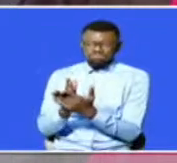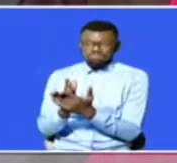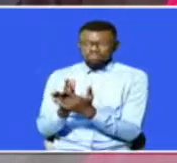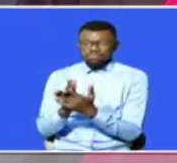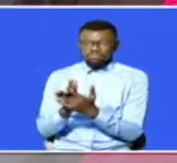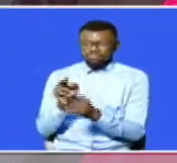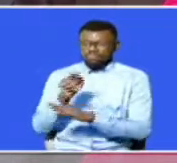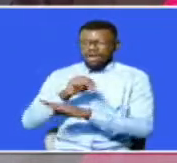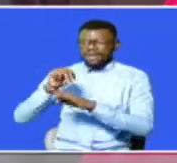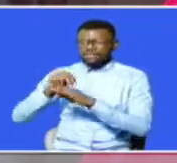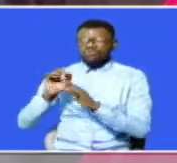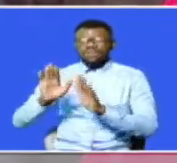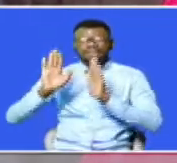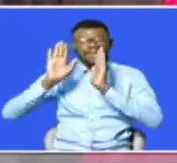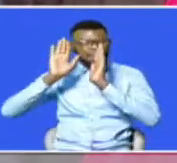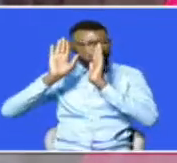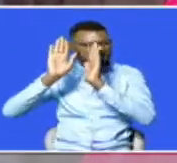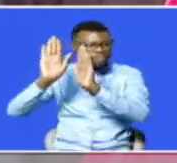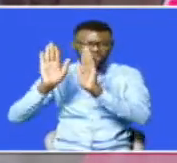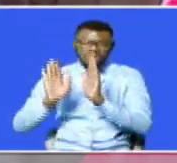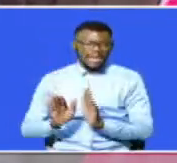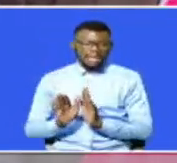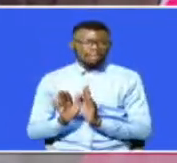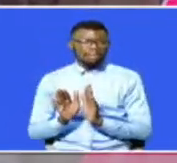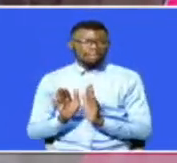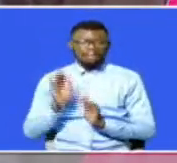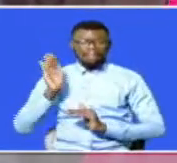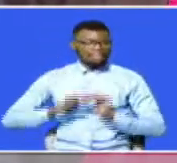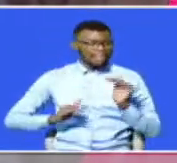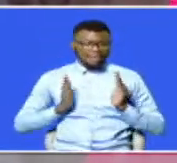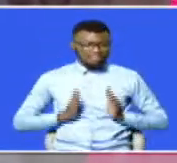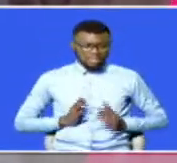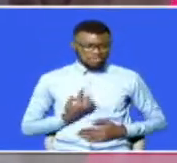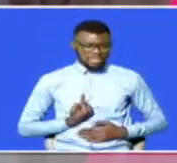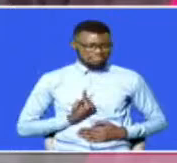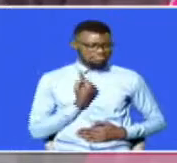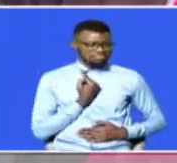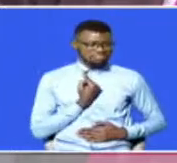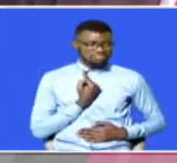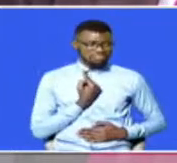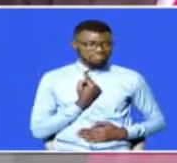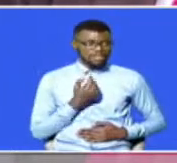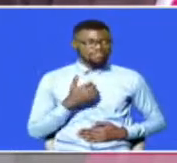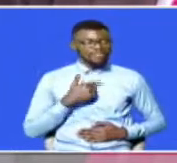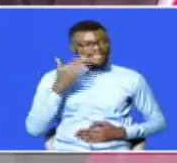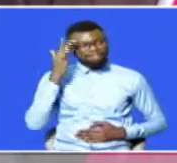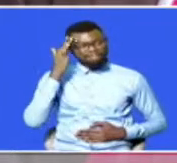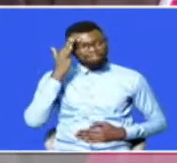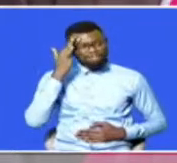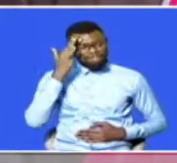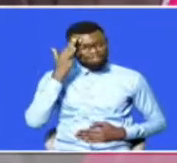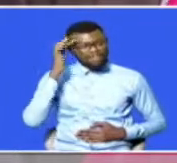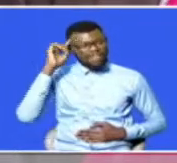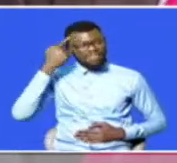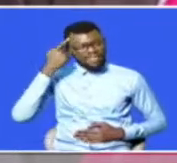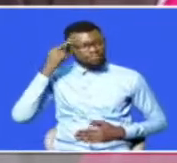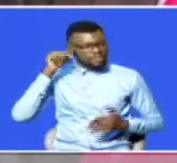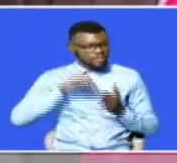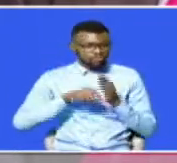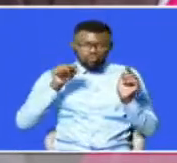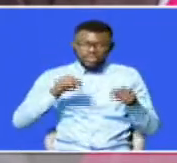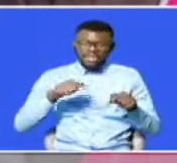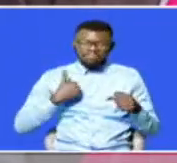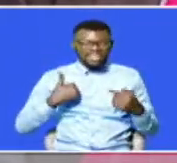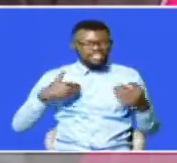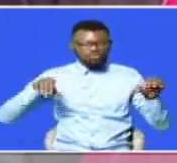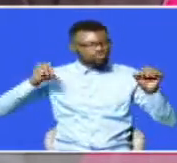an individual. Therefore, after deep introspection, I have today deferred my dream to run